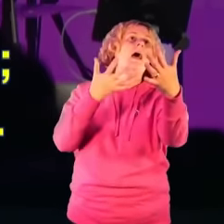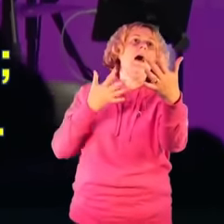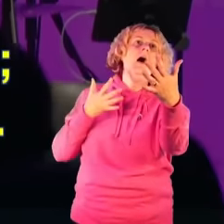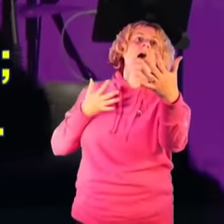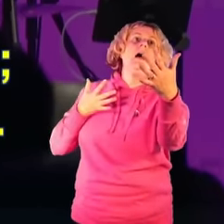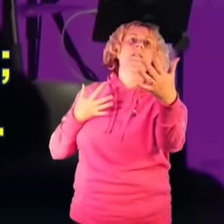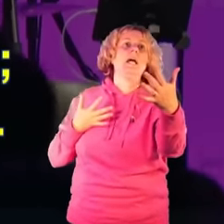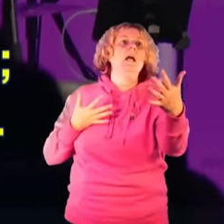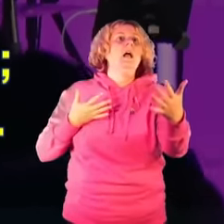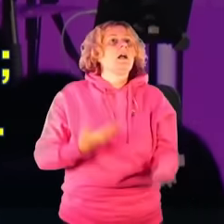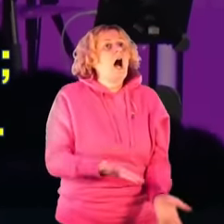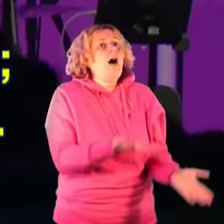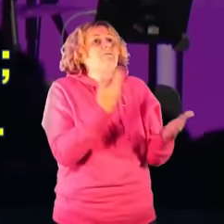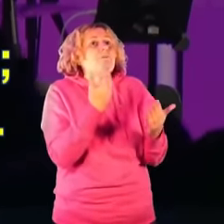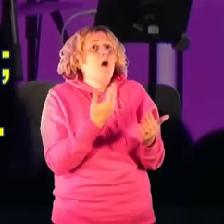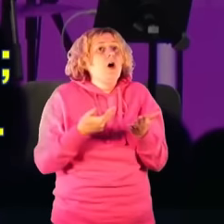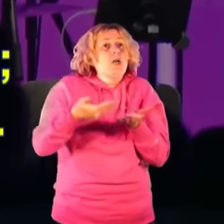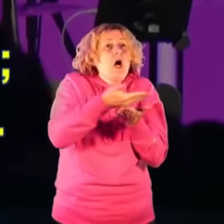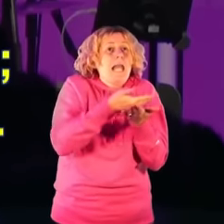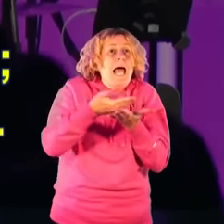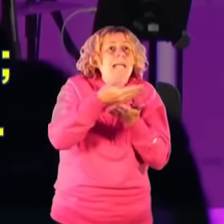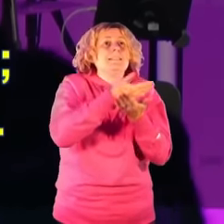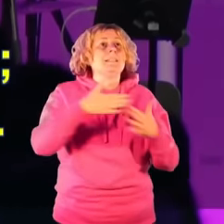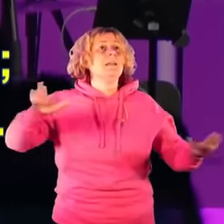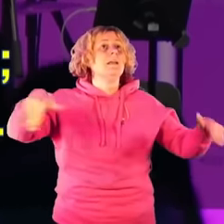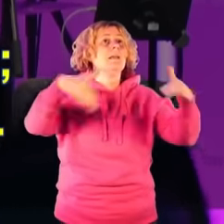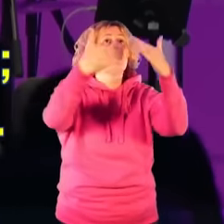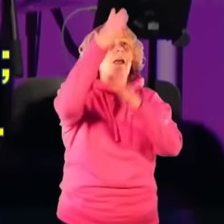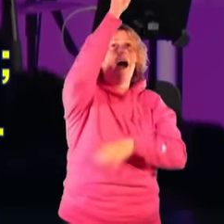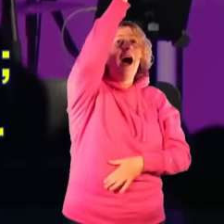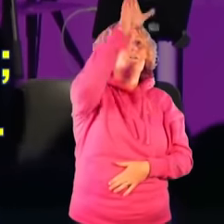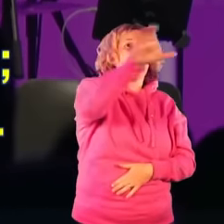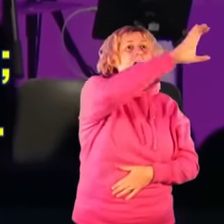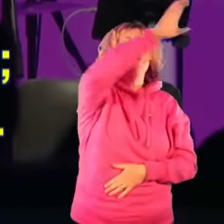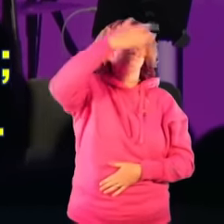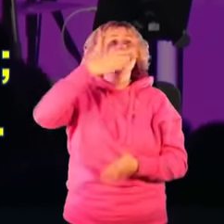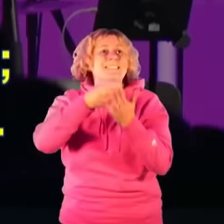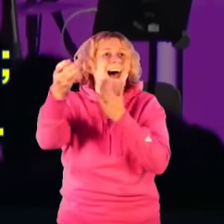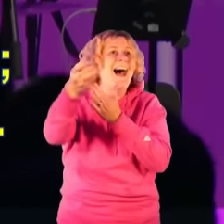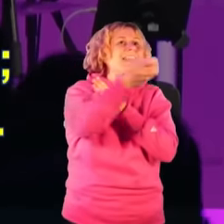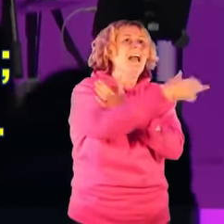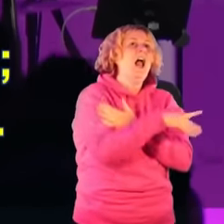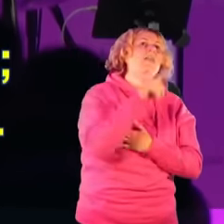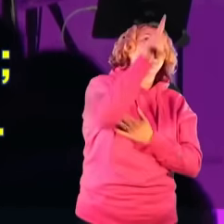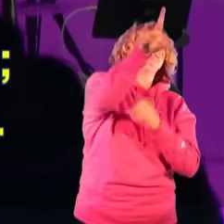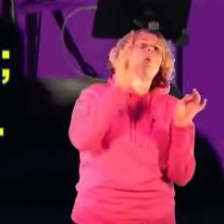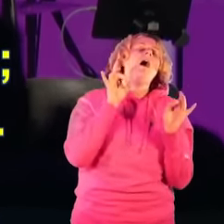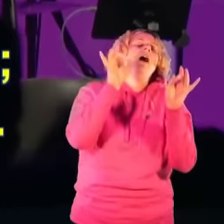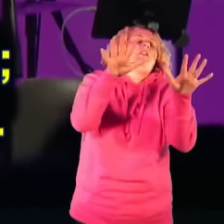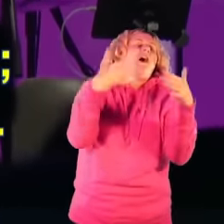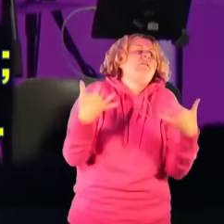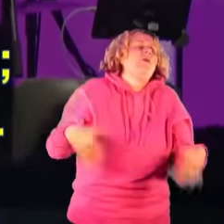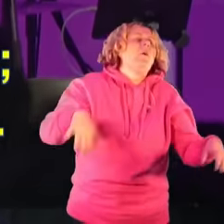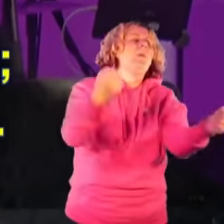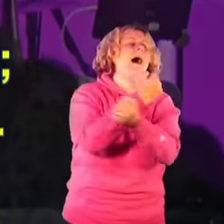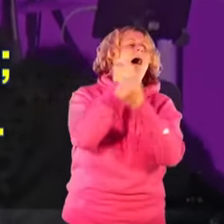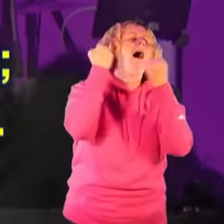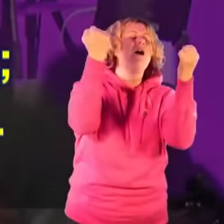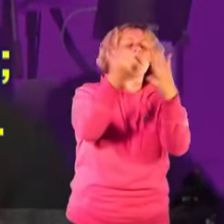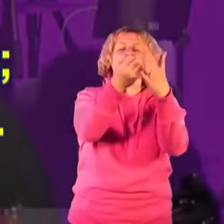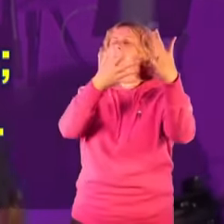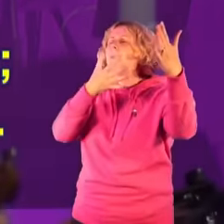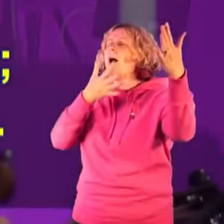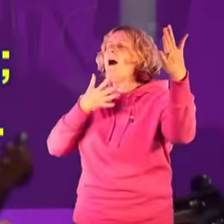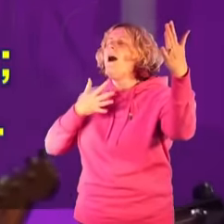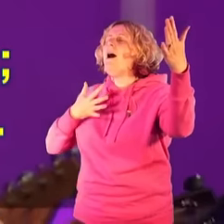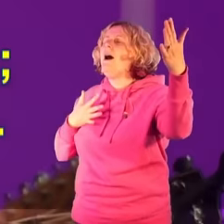in the blood. Come for a cleansing to Calvary's side. His wonderful